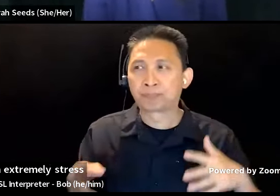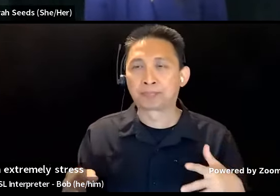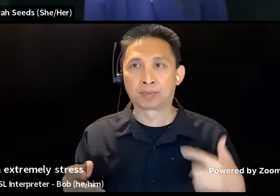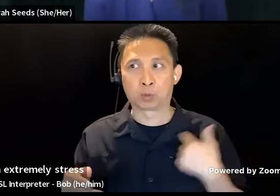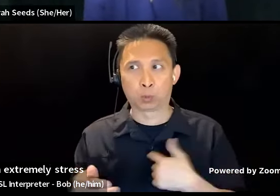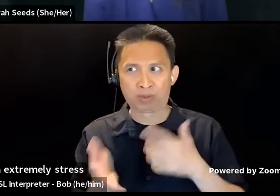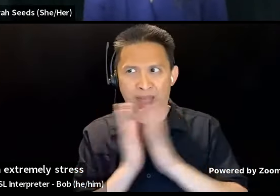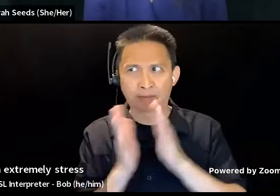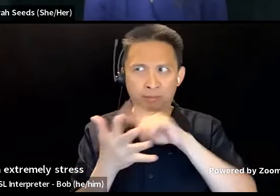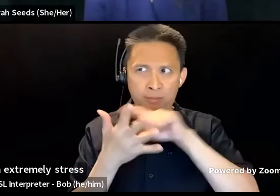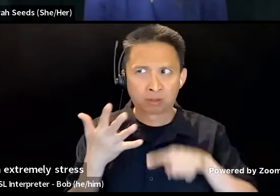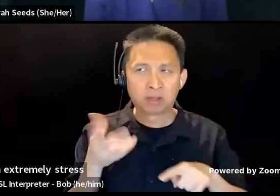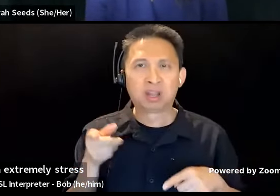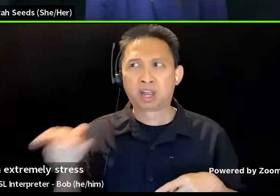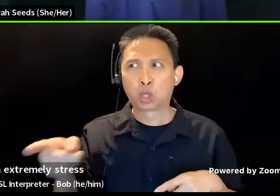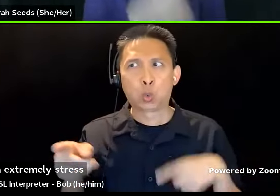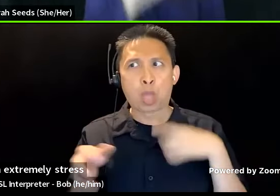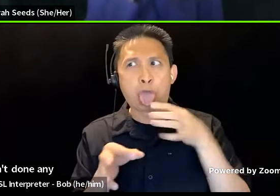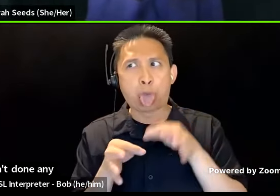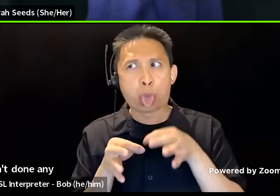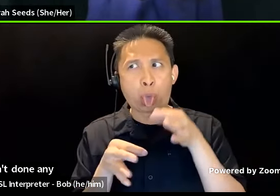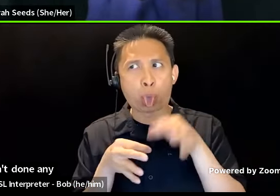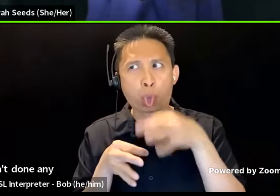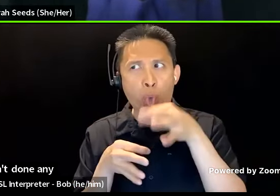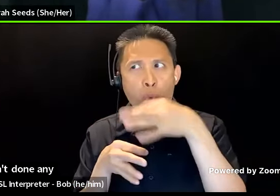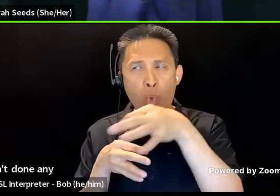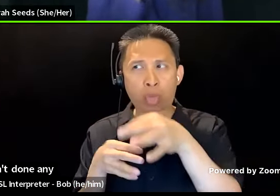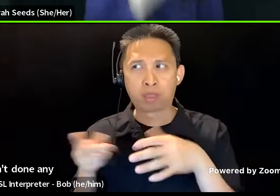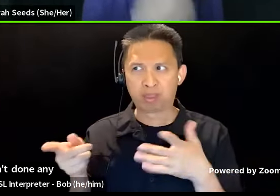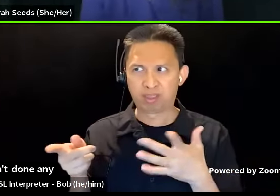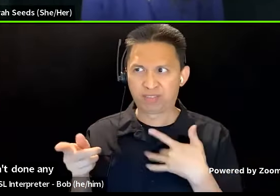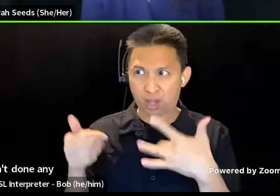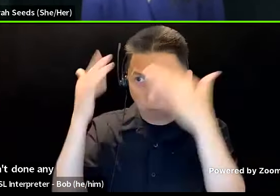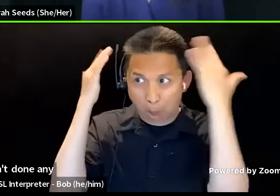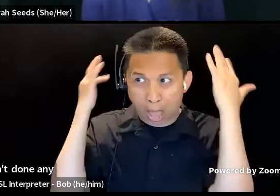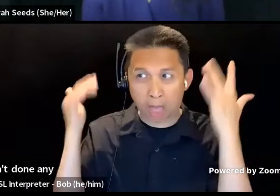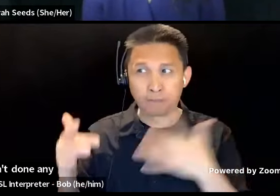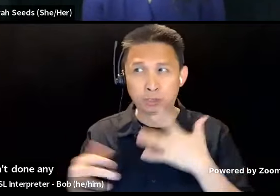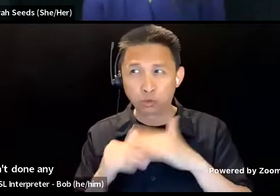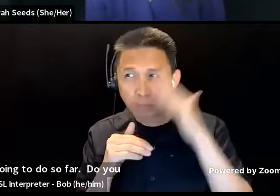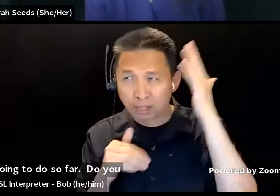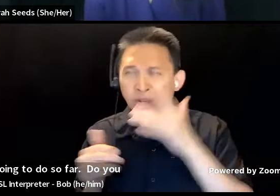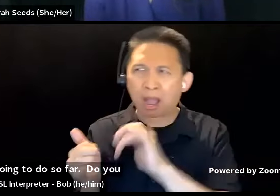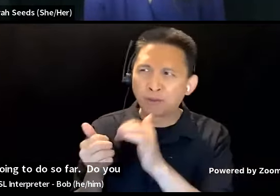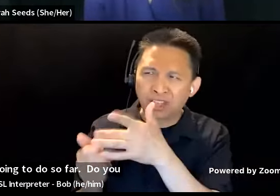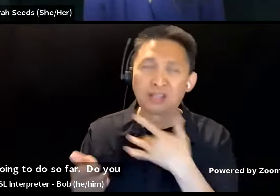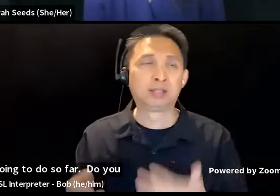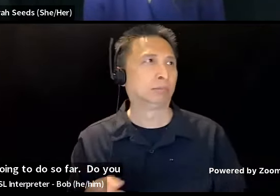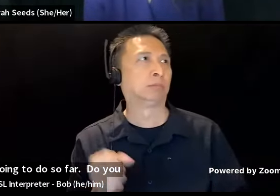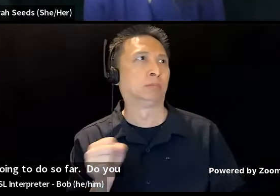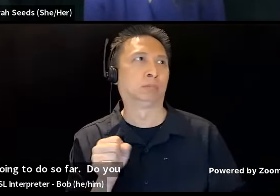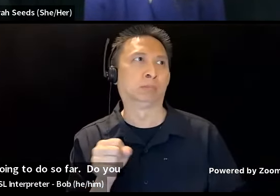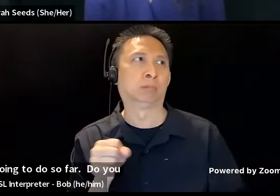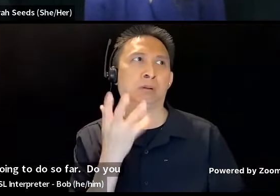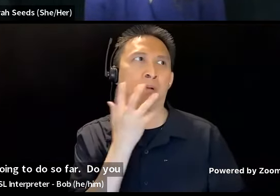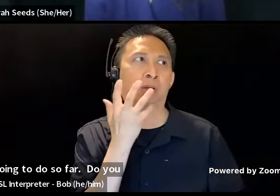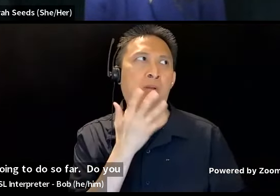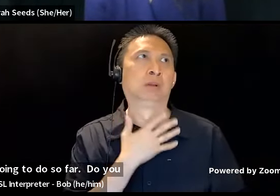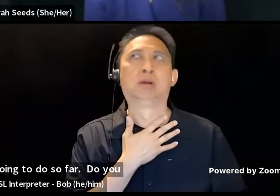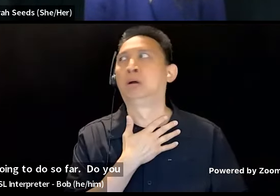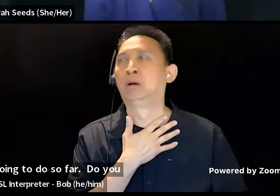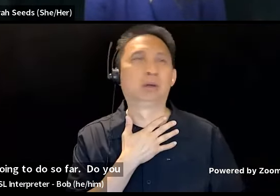things that you said you were going to do so far. Like, do you feel like this is too much for you? How are you feeling? He's like, yeah, I mean, honestly,